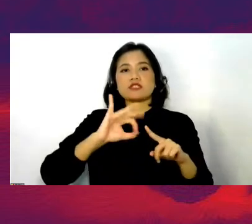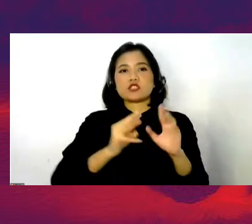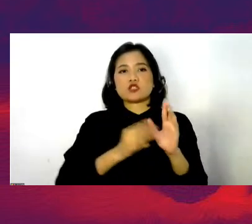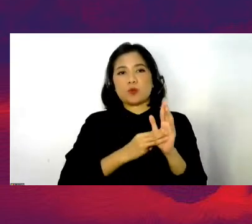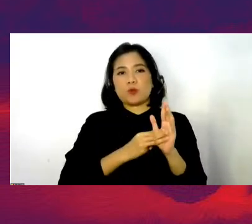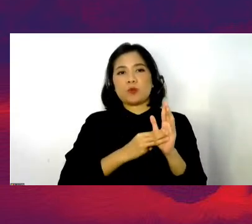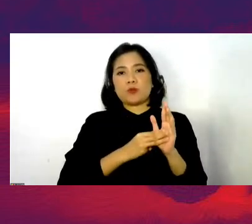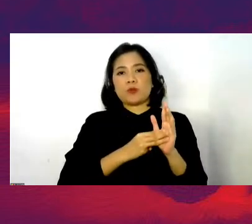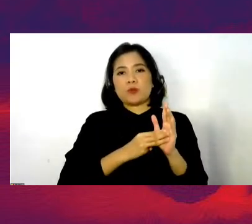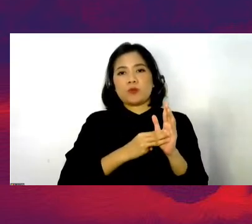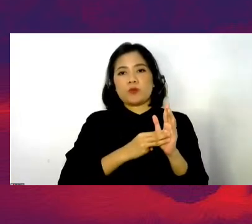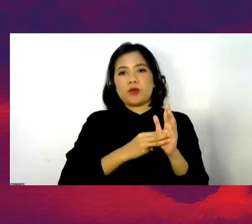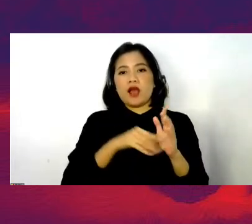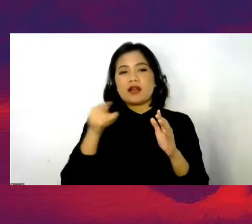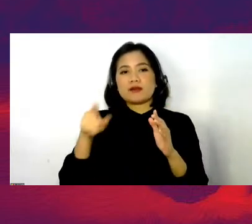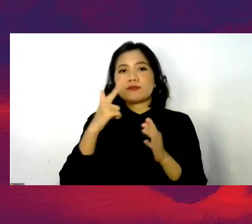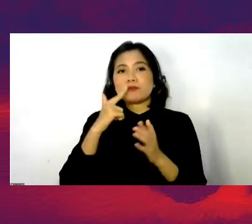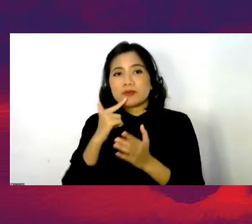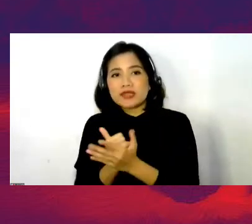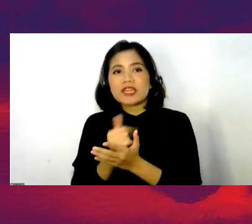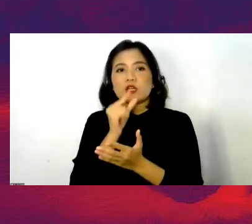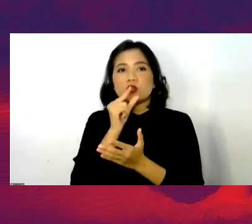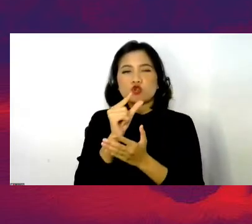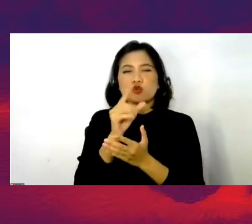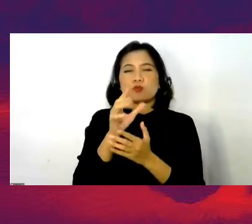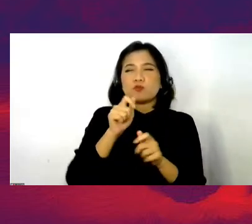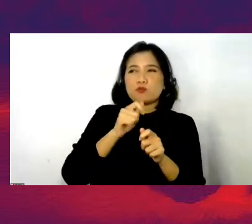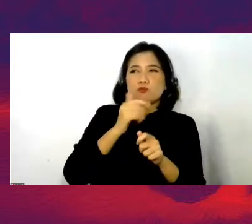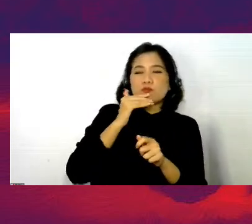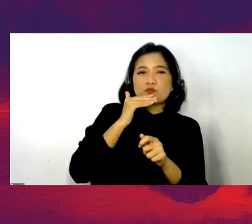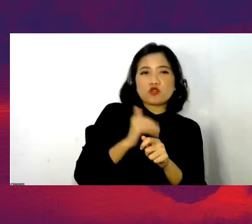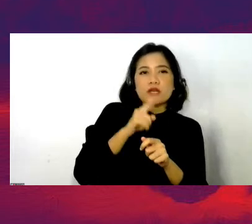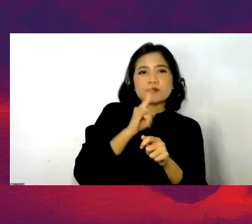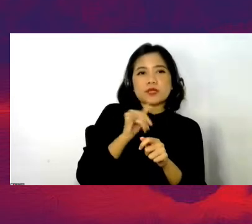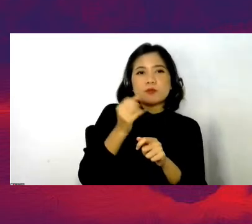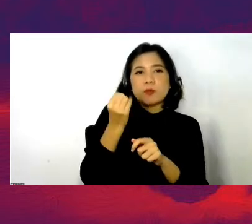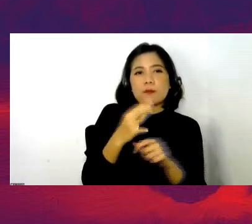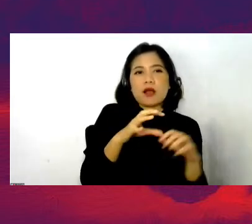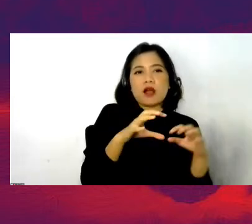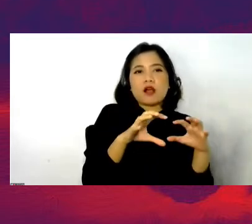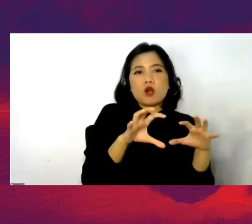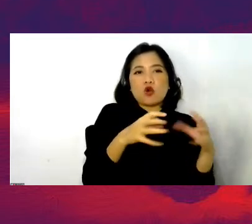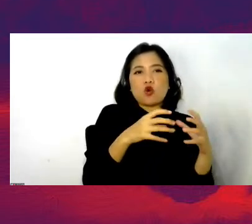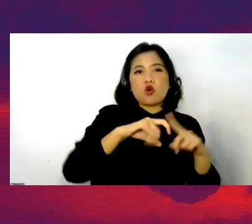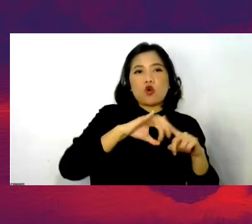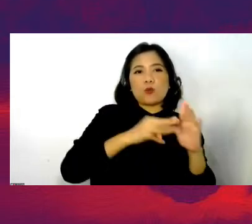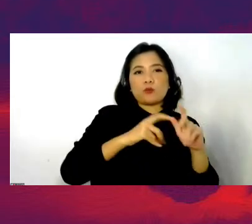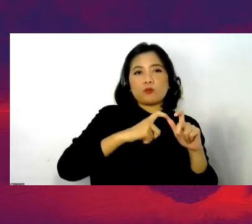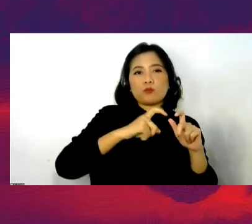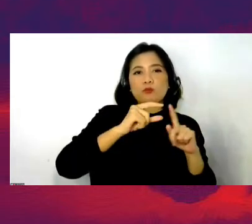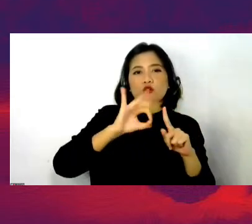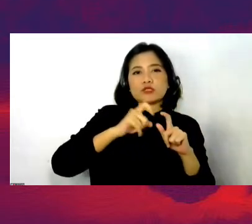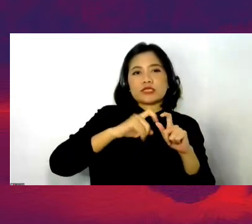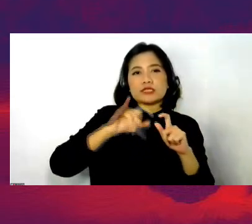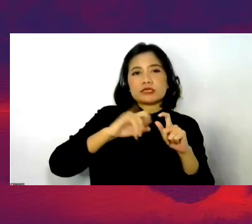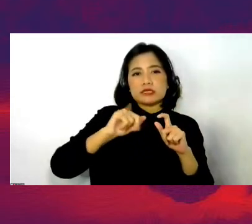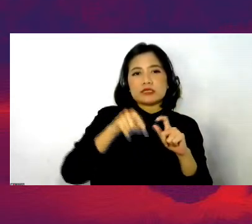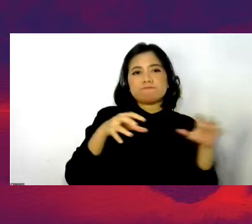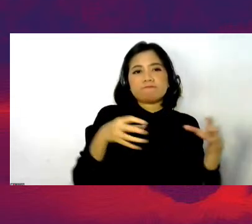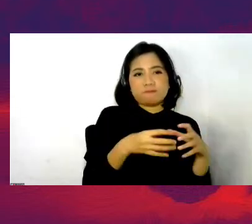whether. So by squaring these numbers, by making the power 2,